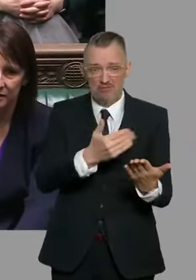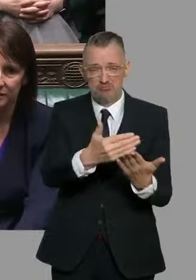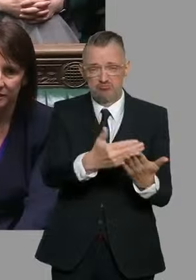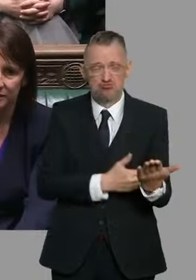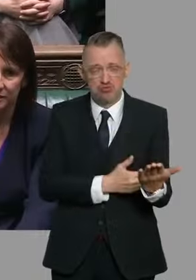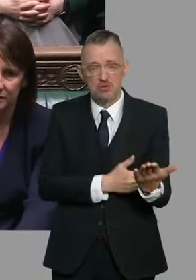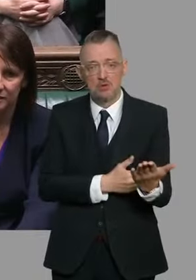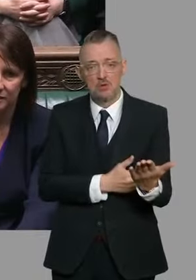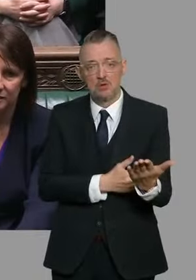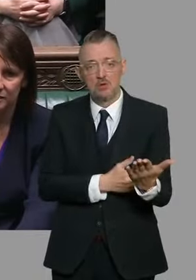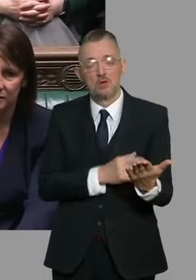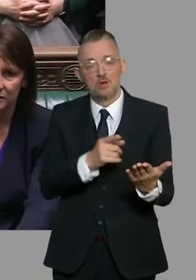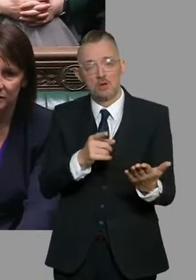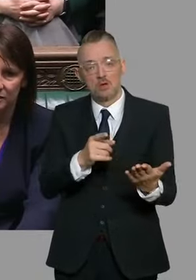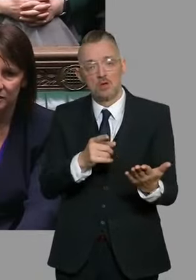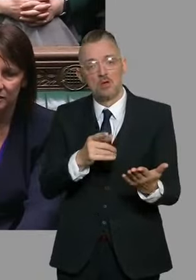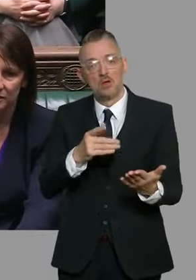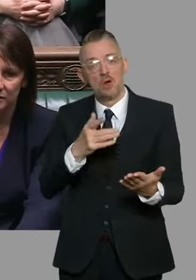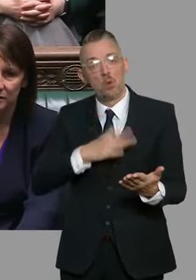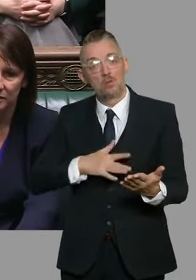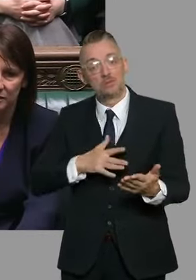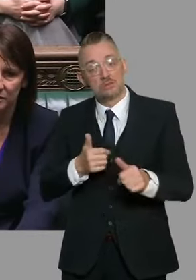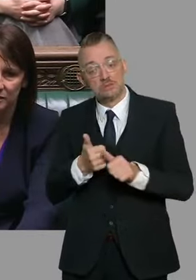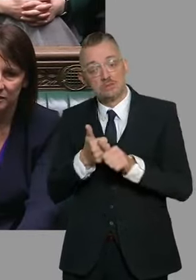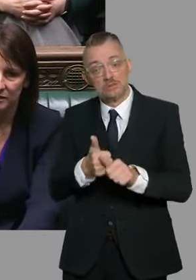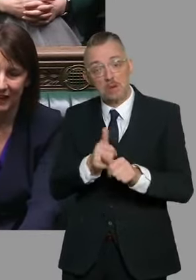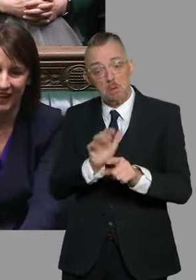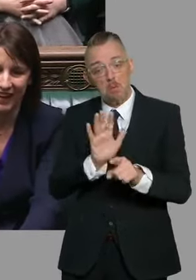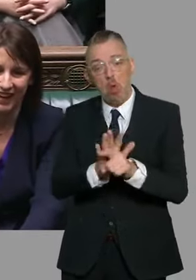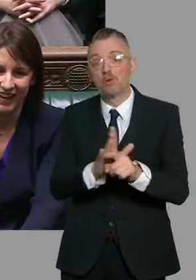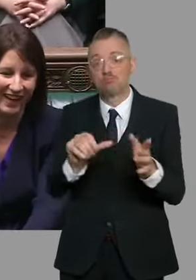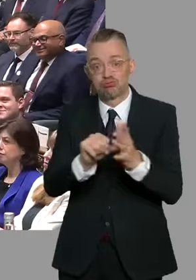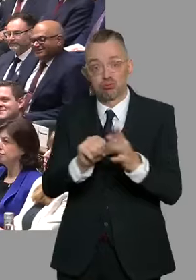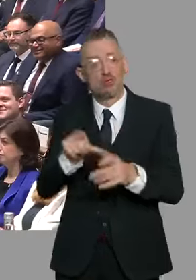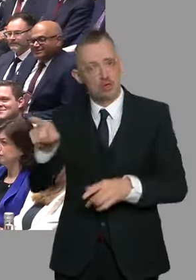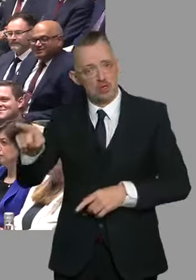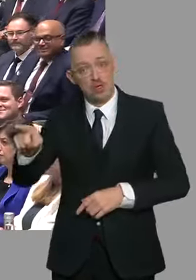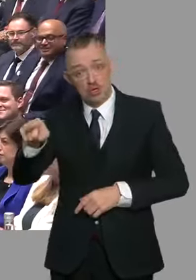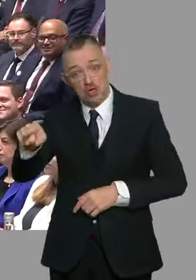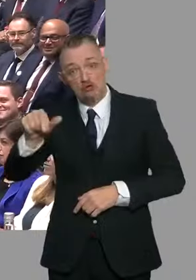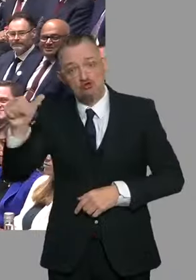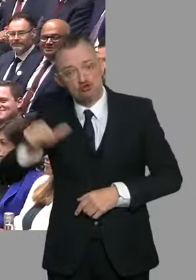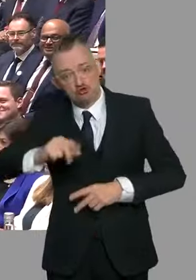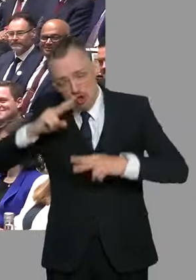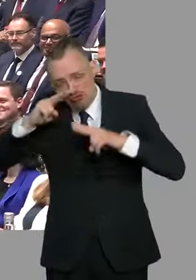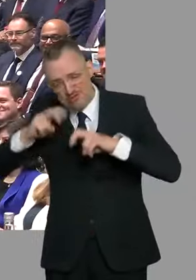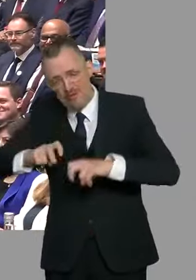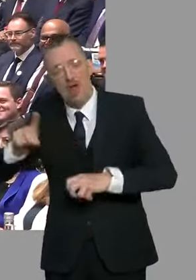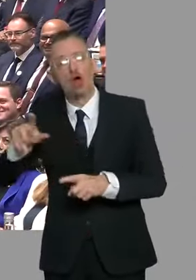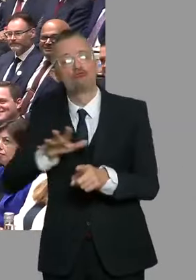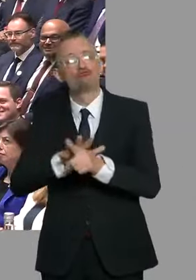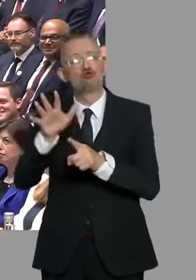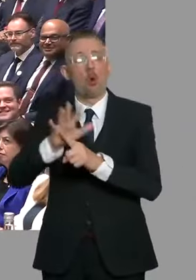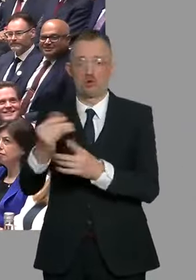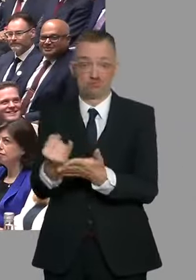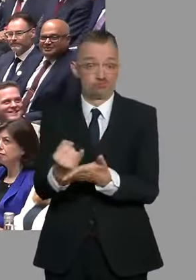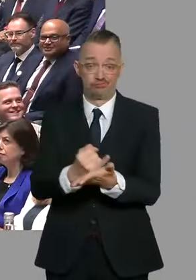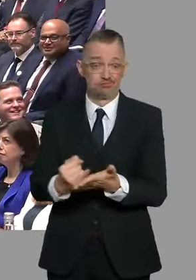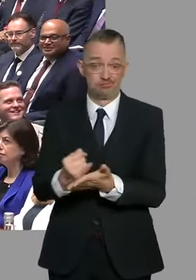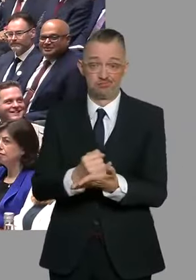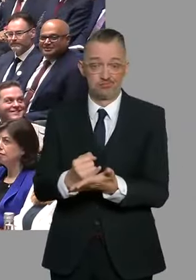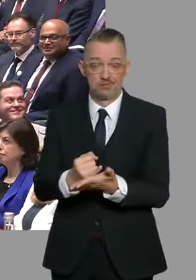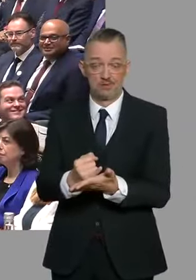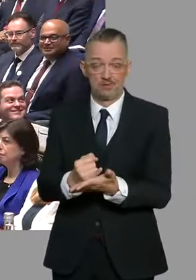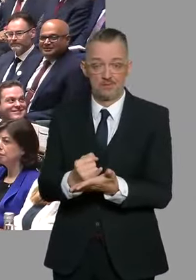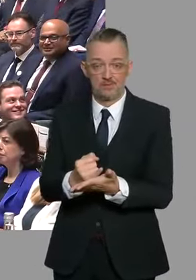which if she spent more time researching that than her terrible jokes, she would know about. And we have signed an agreement to smash